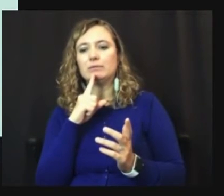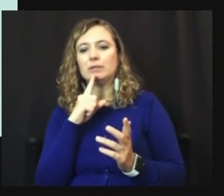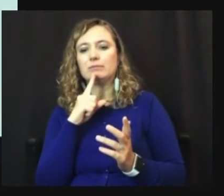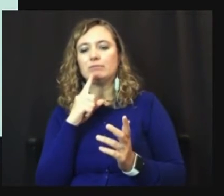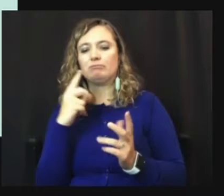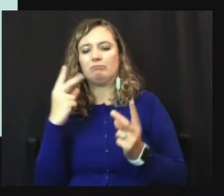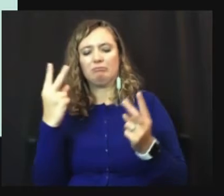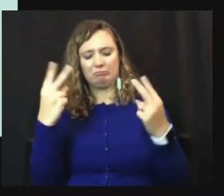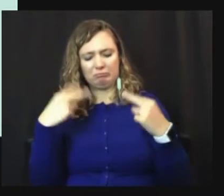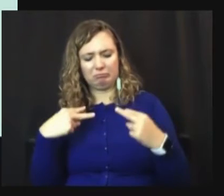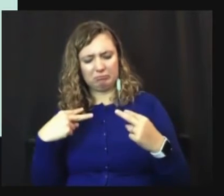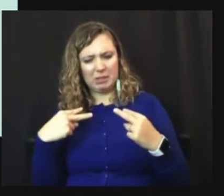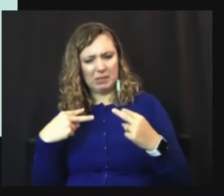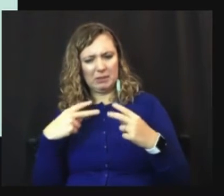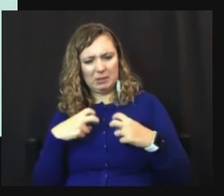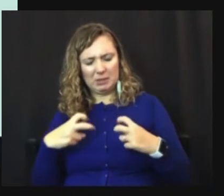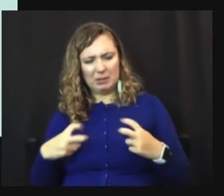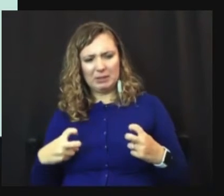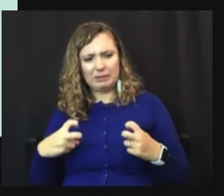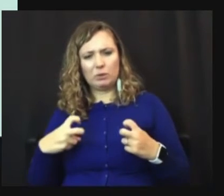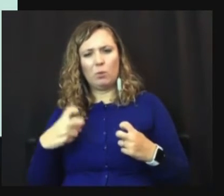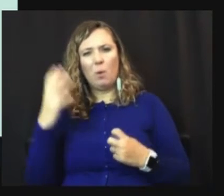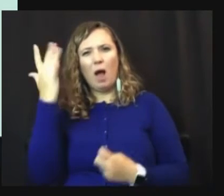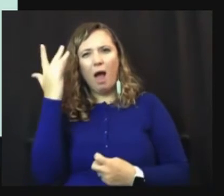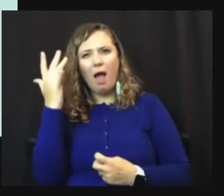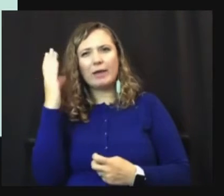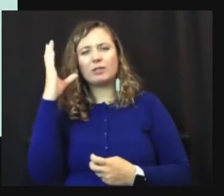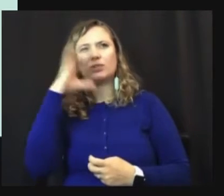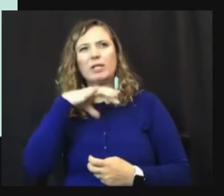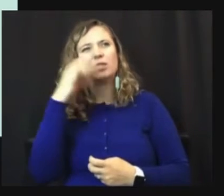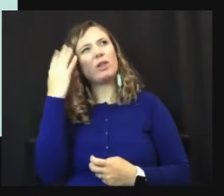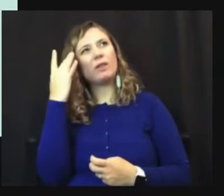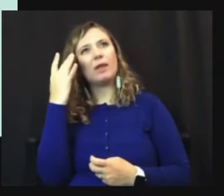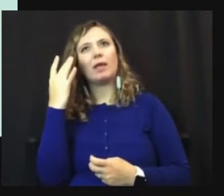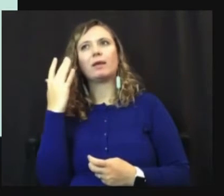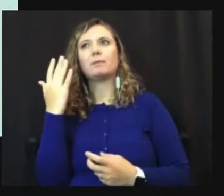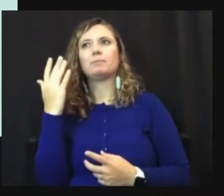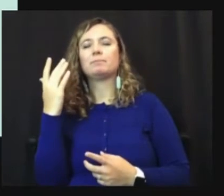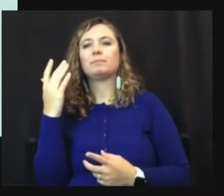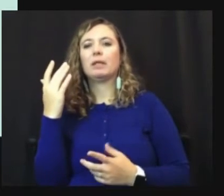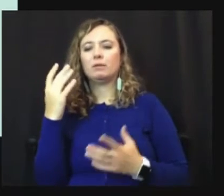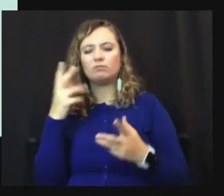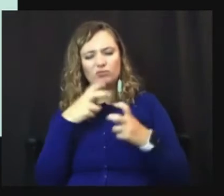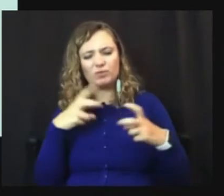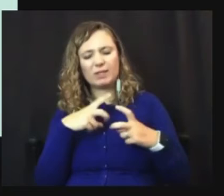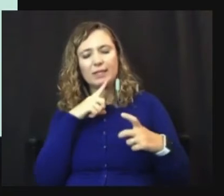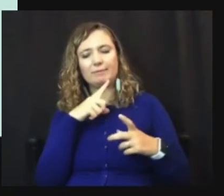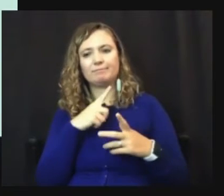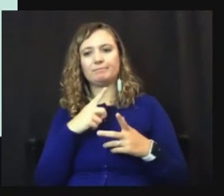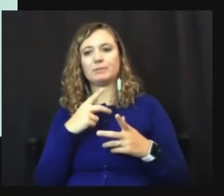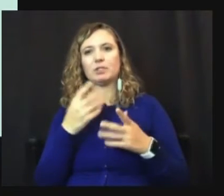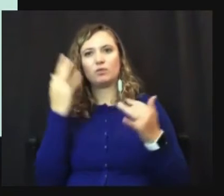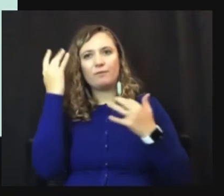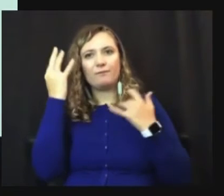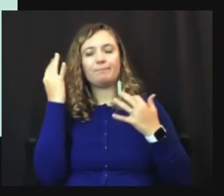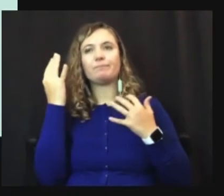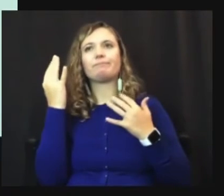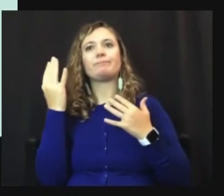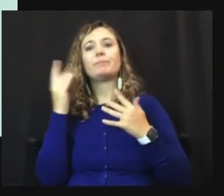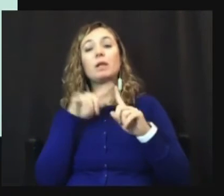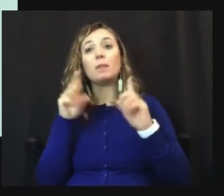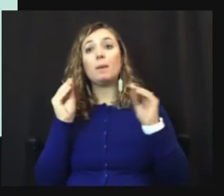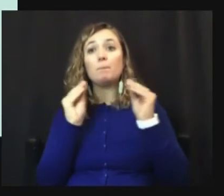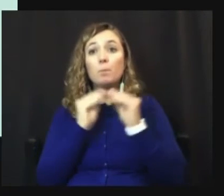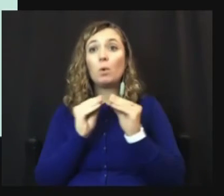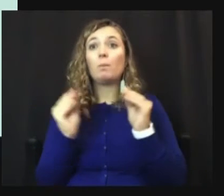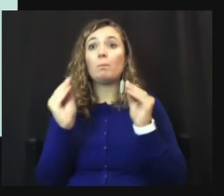because that's what I'd been taught. But the more and more I looked at stemming and the more and more I started thinking about